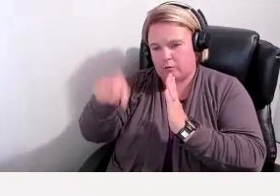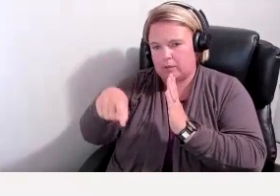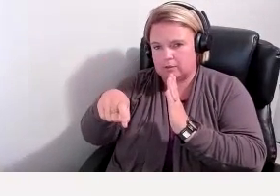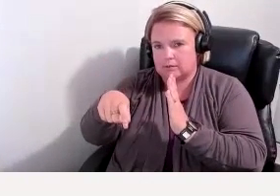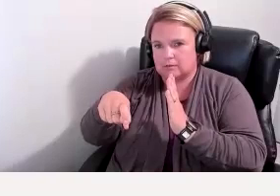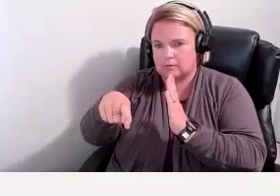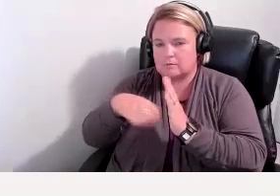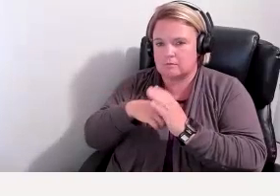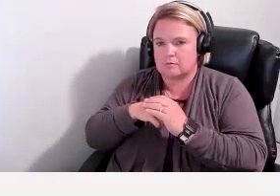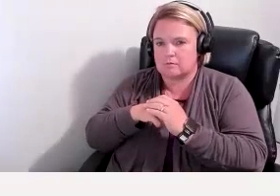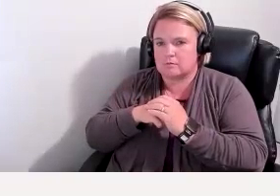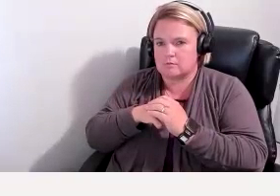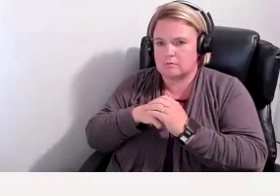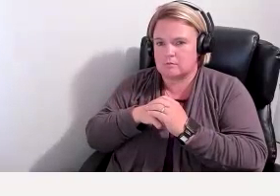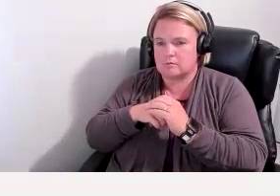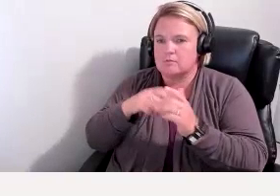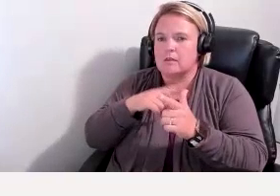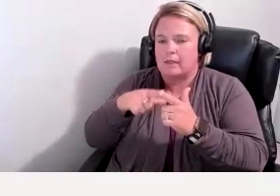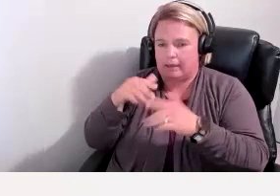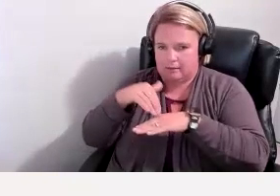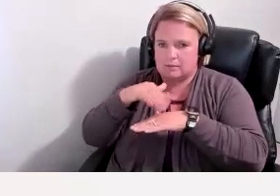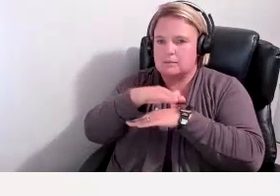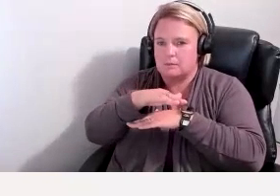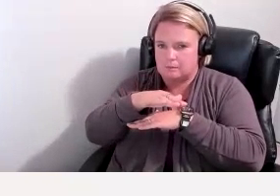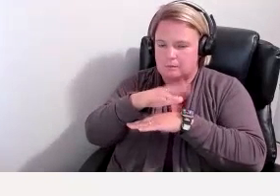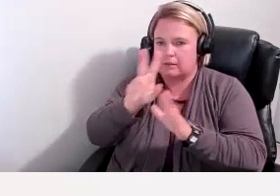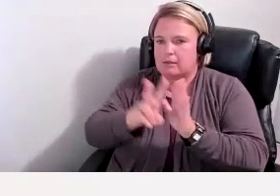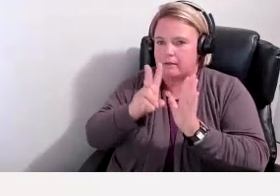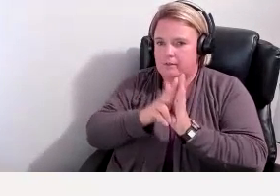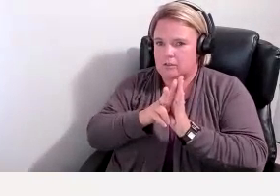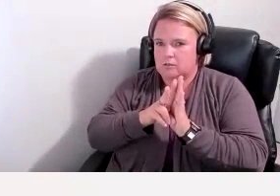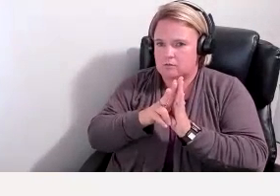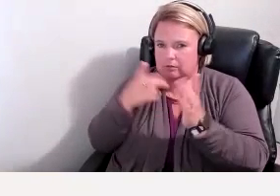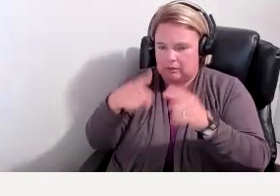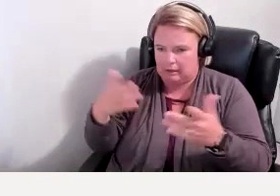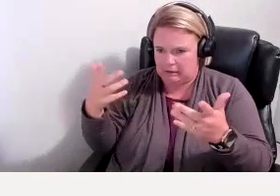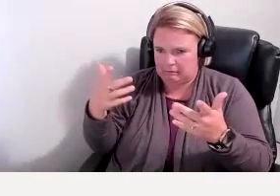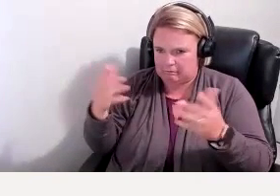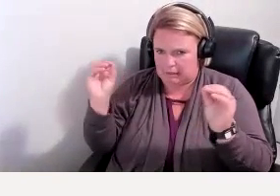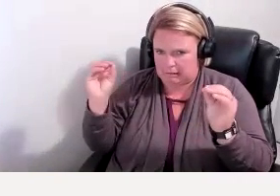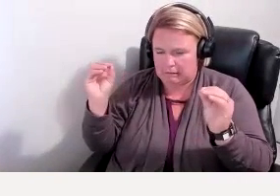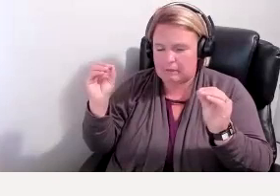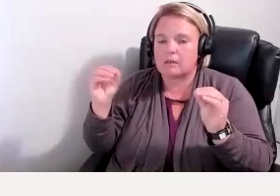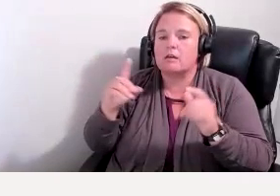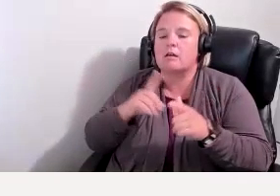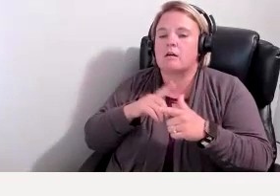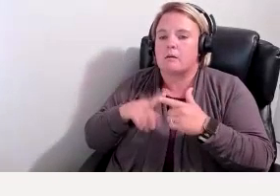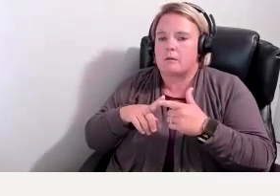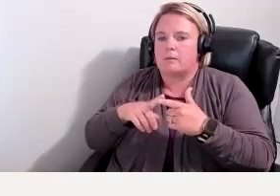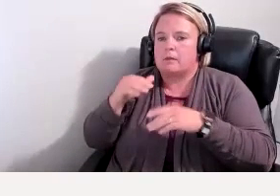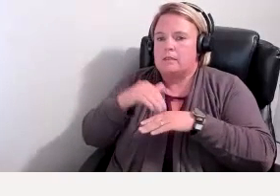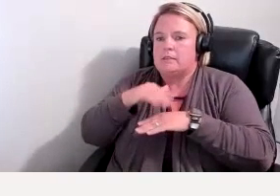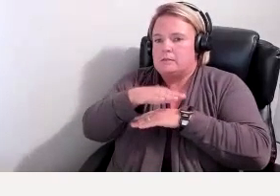you to remove them. Okay, yes. And then you submit the video. It doesn't go anywhere, it stays there, but it is submitted